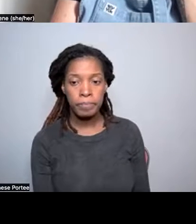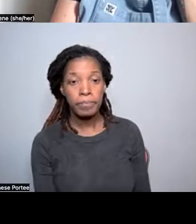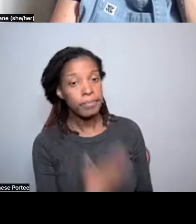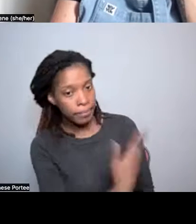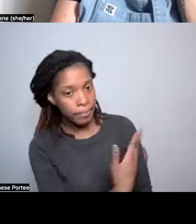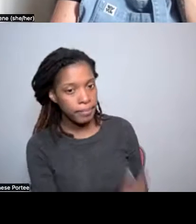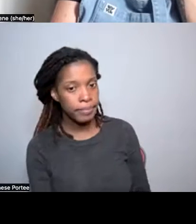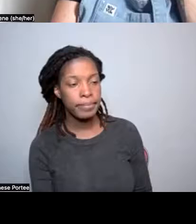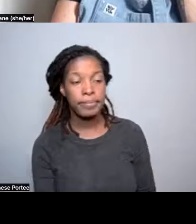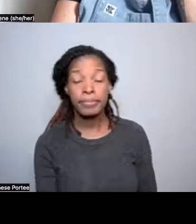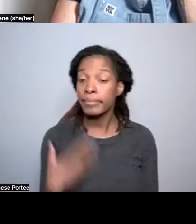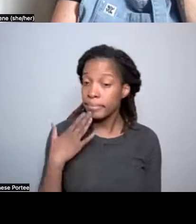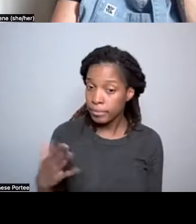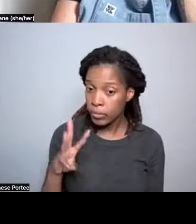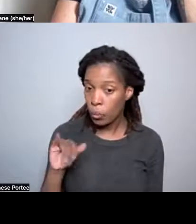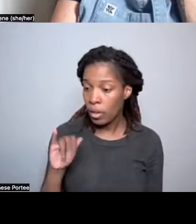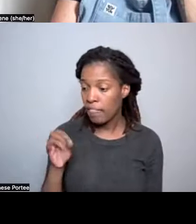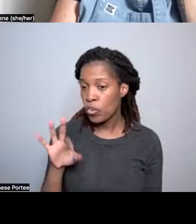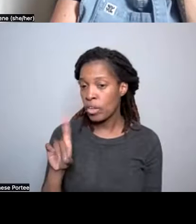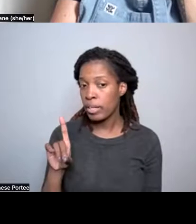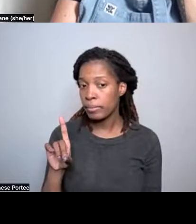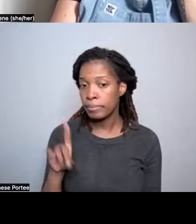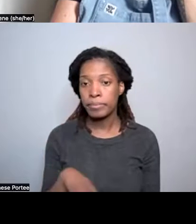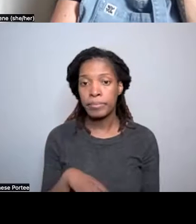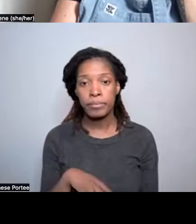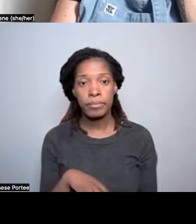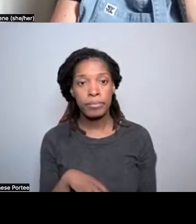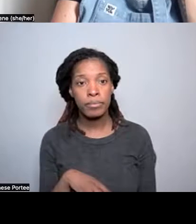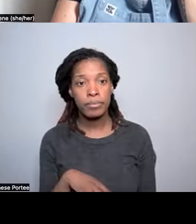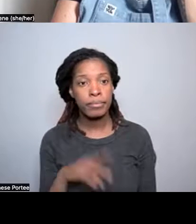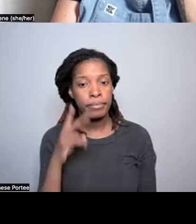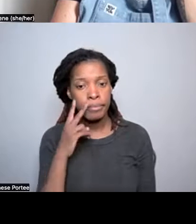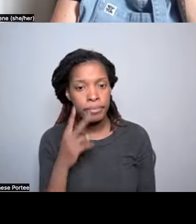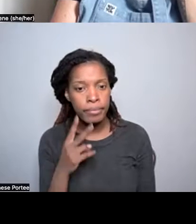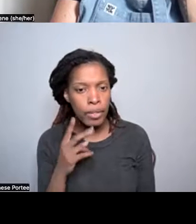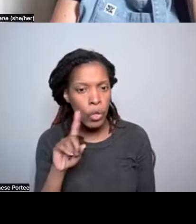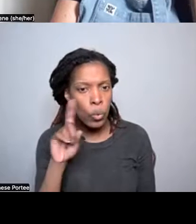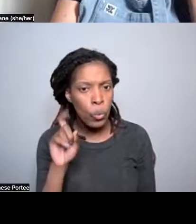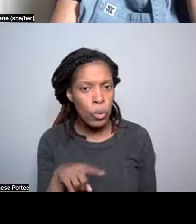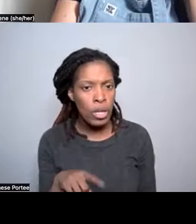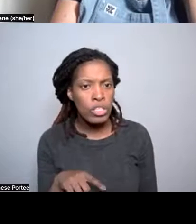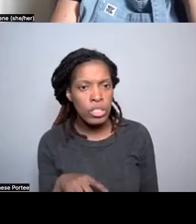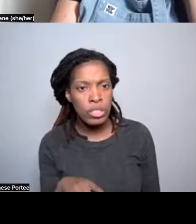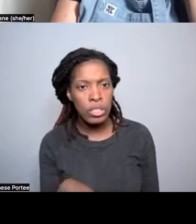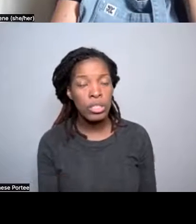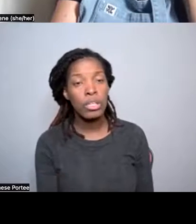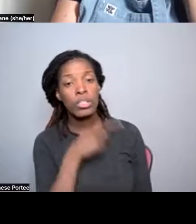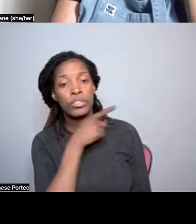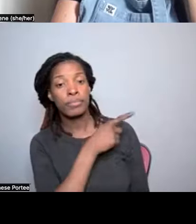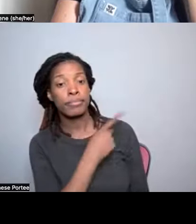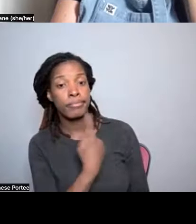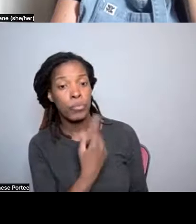Thank you. Thank you. Tiffany have a question. Tiffany would like to know if